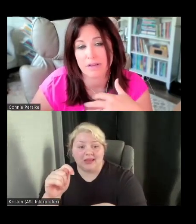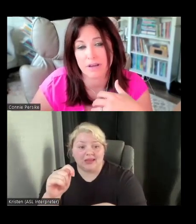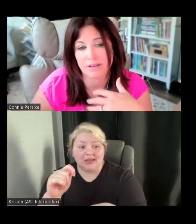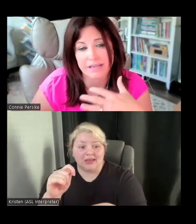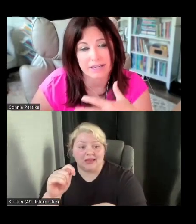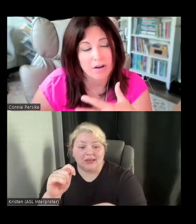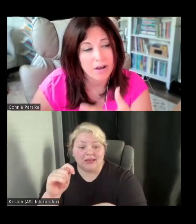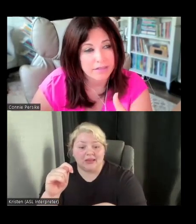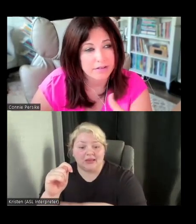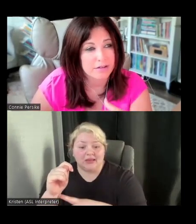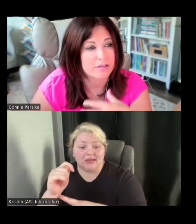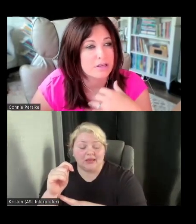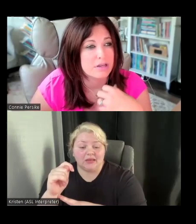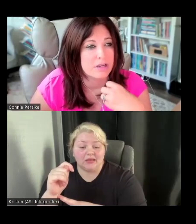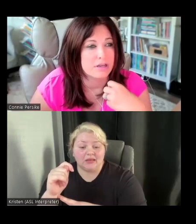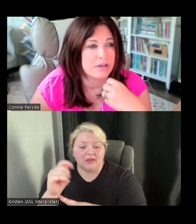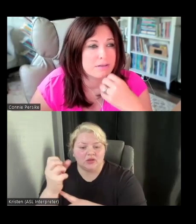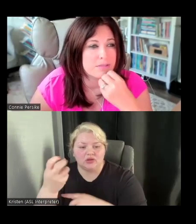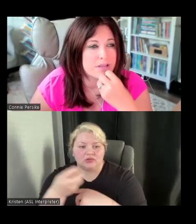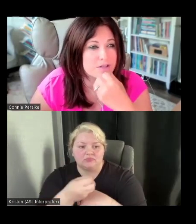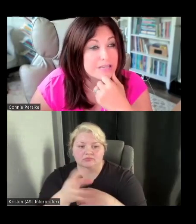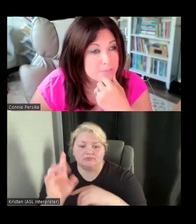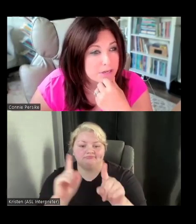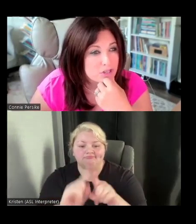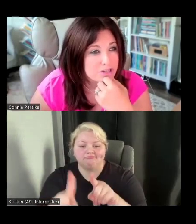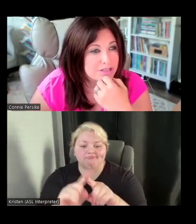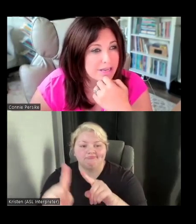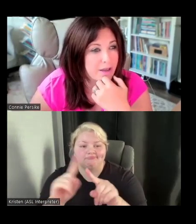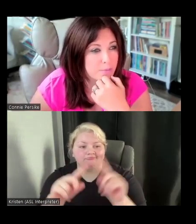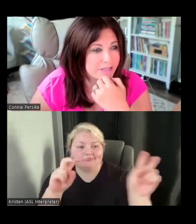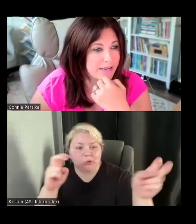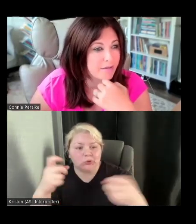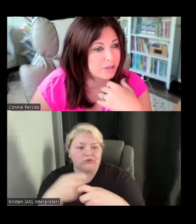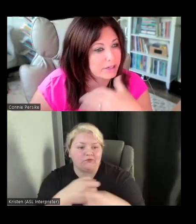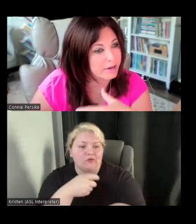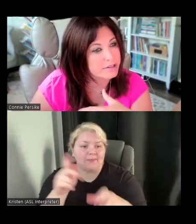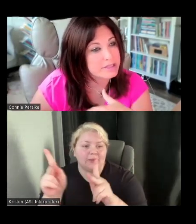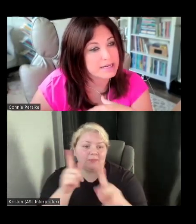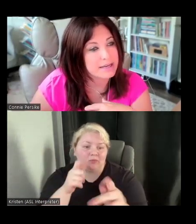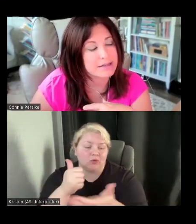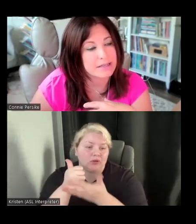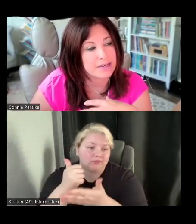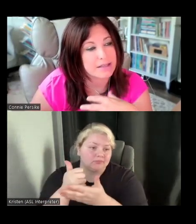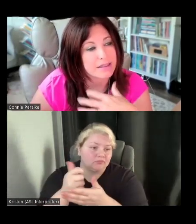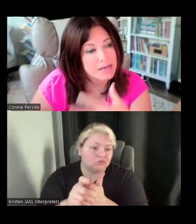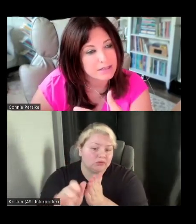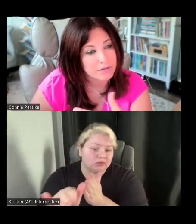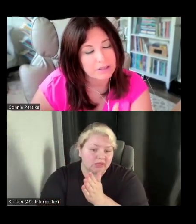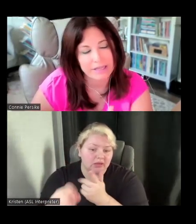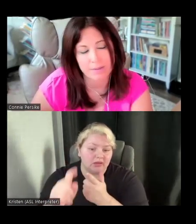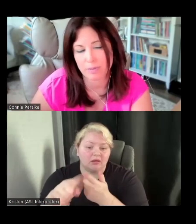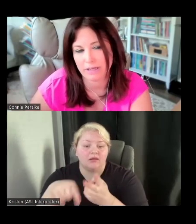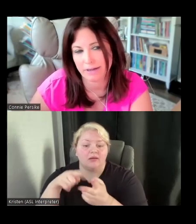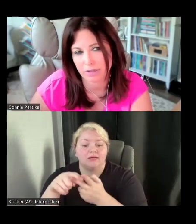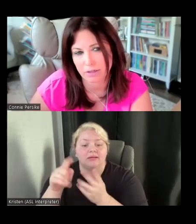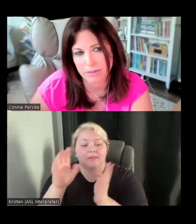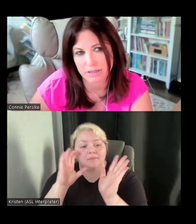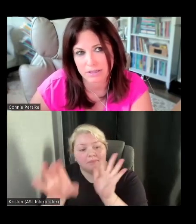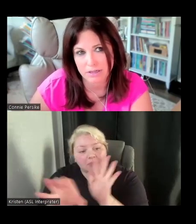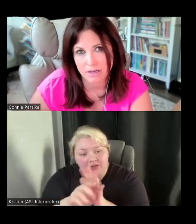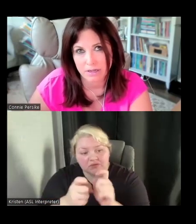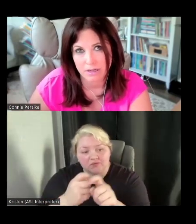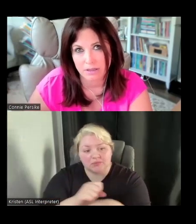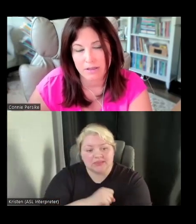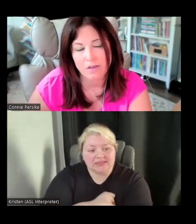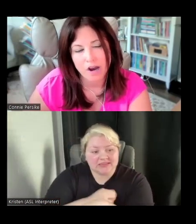of the leading authors. There's images to help staff really understand and think differently about behavior,